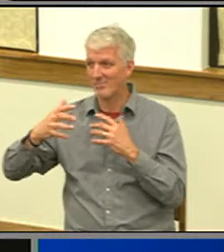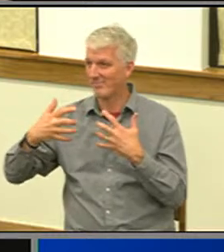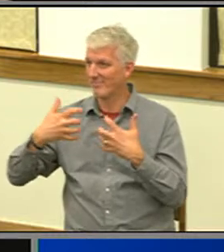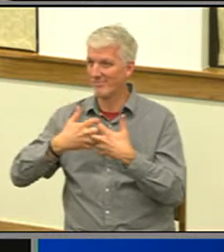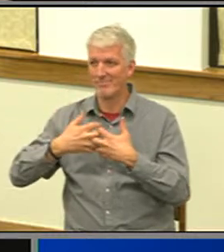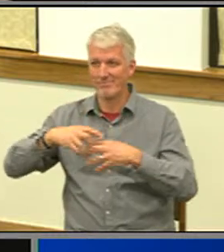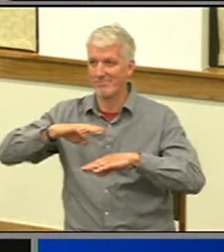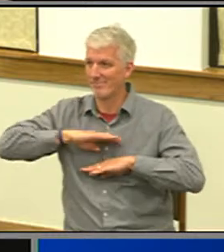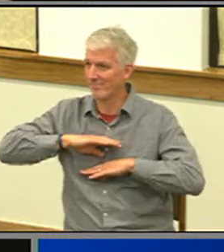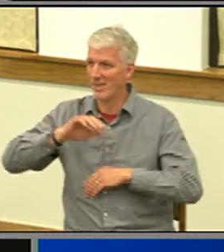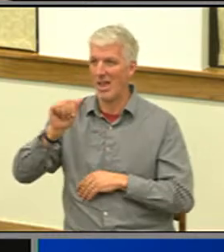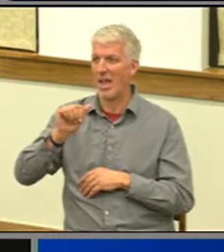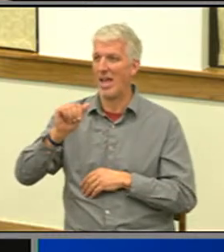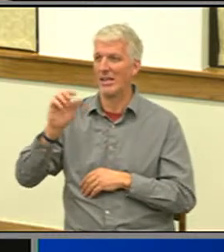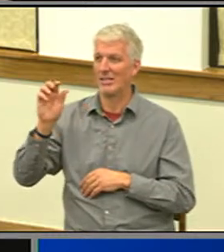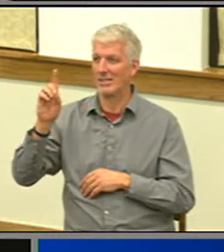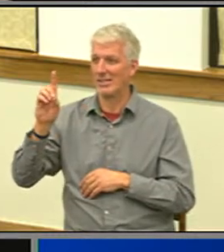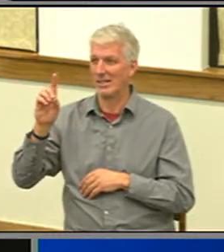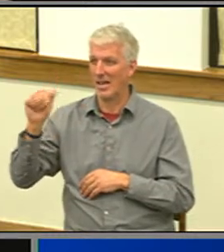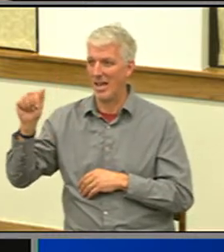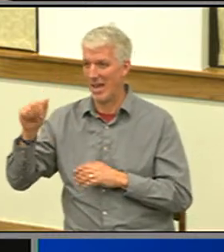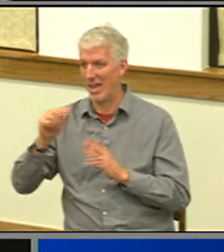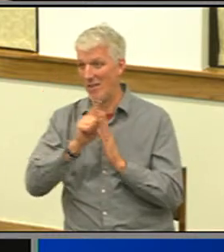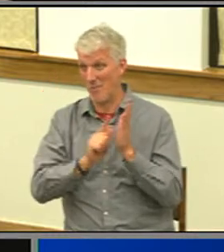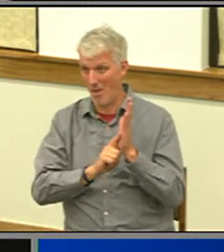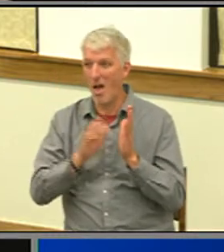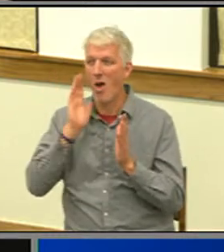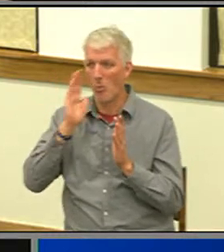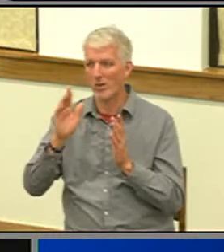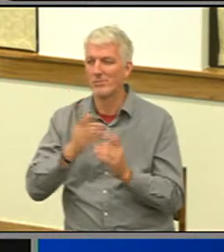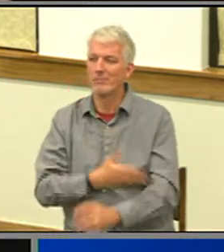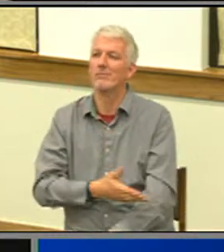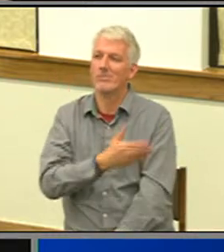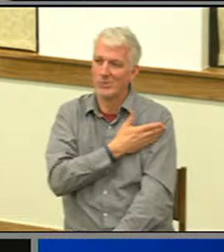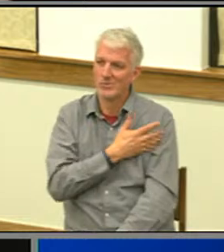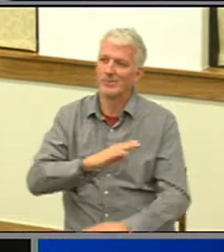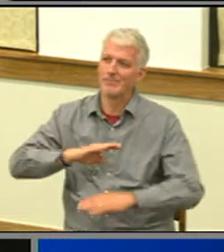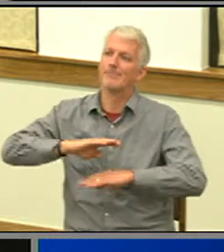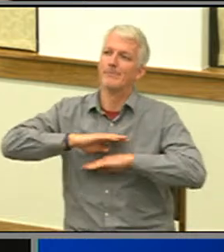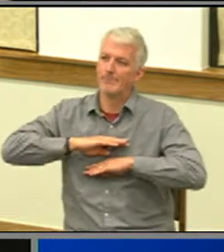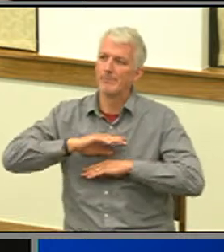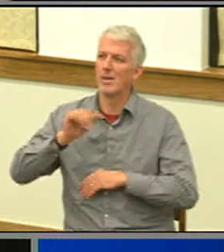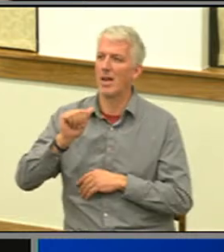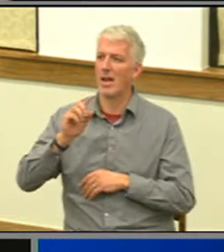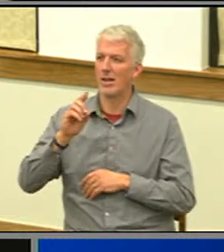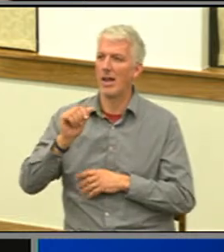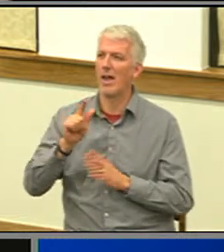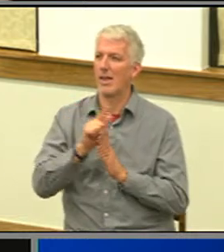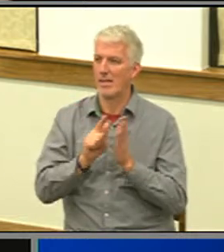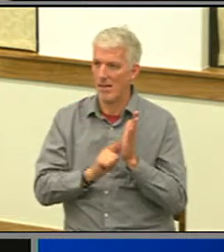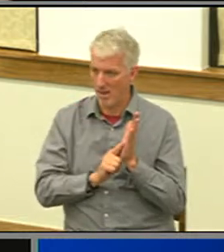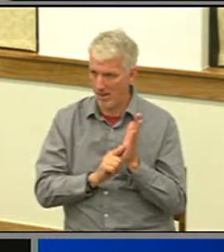bring those to ADA standards. Driveway aprons.